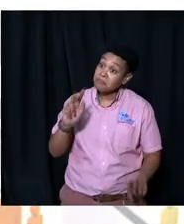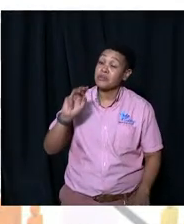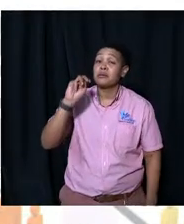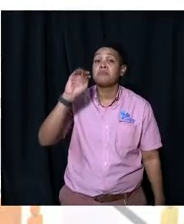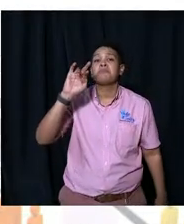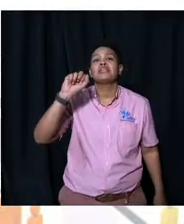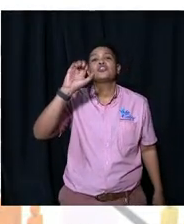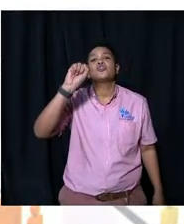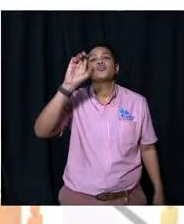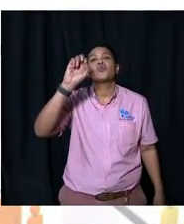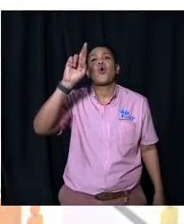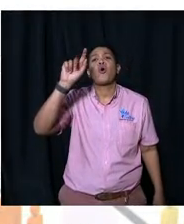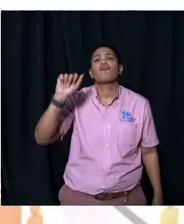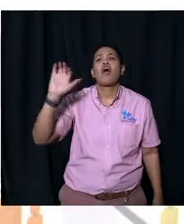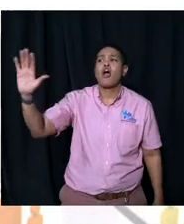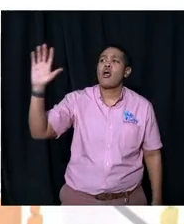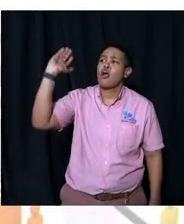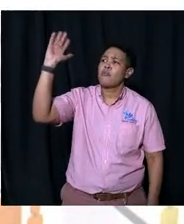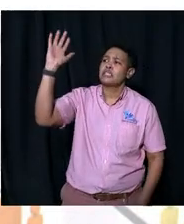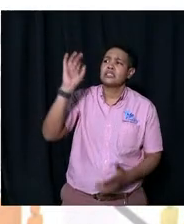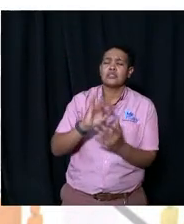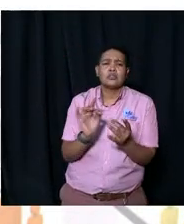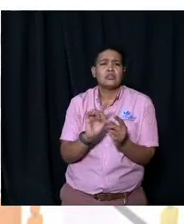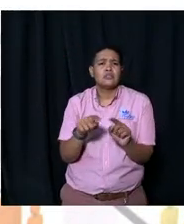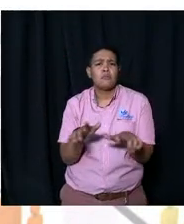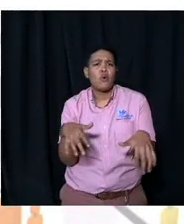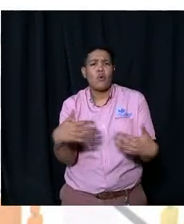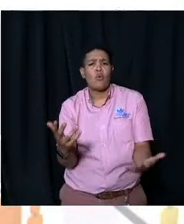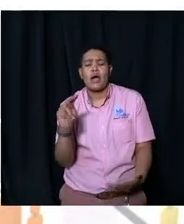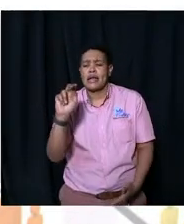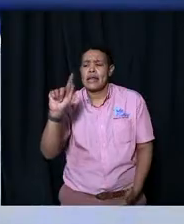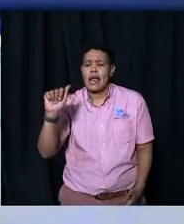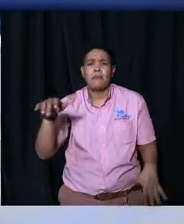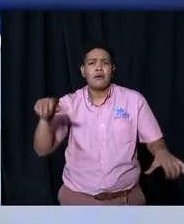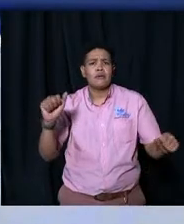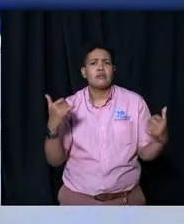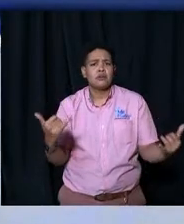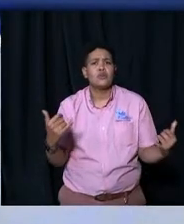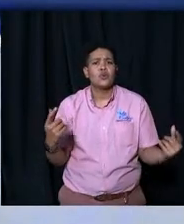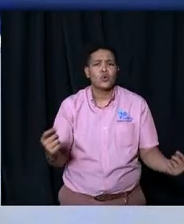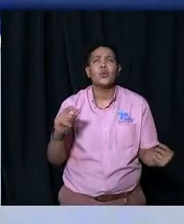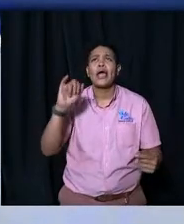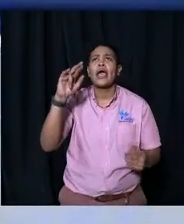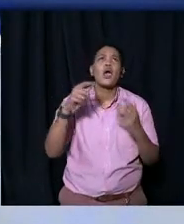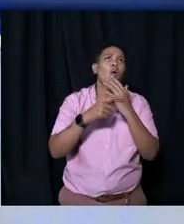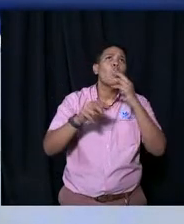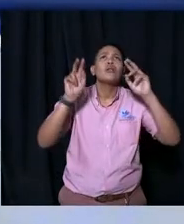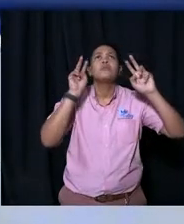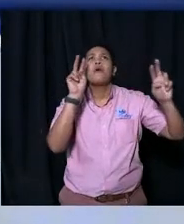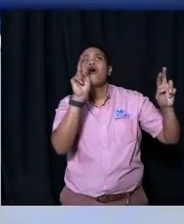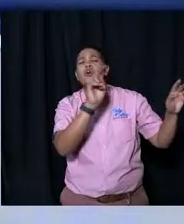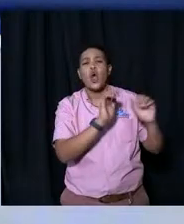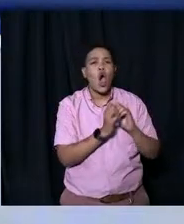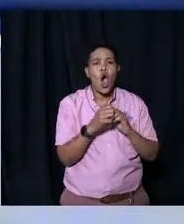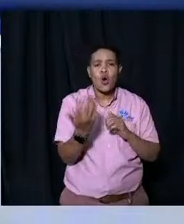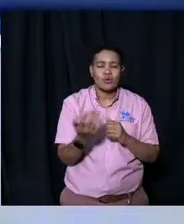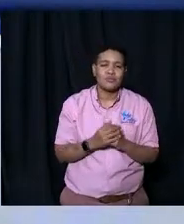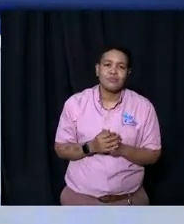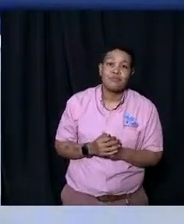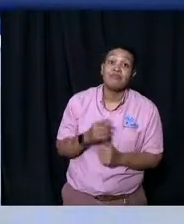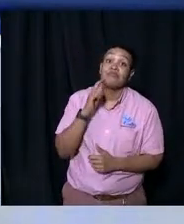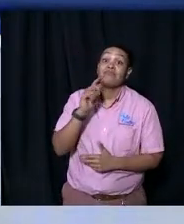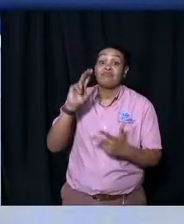her presentation, spoke a little bit about what NEPA is currently doing in expanding the air quality monitoring network.